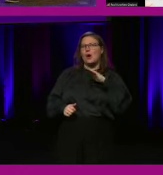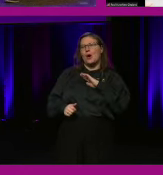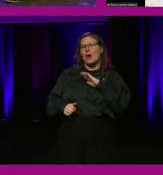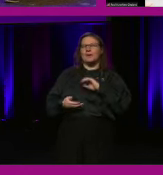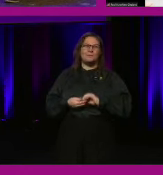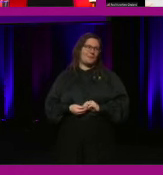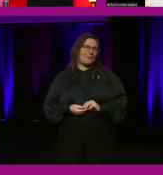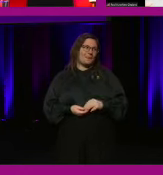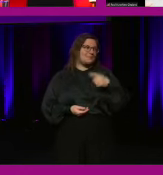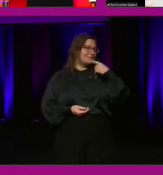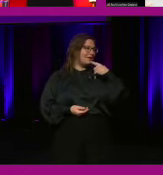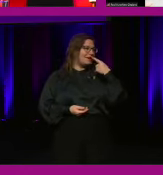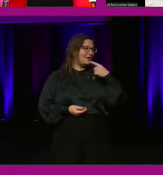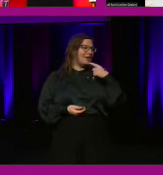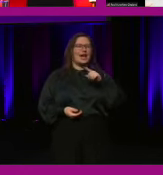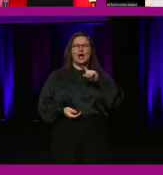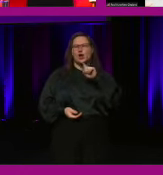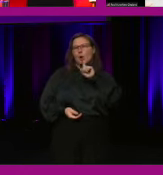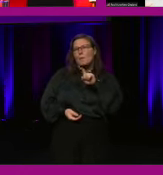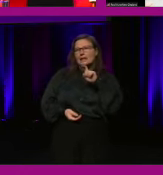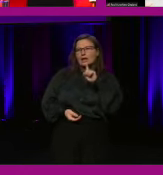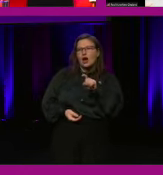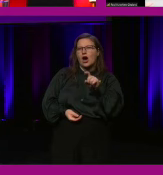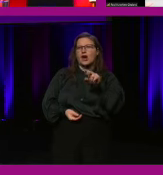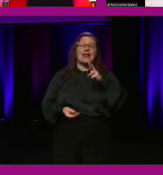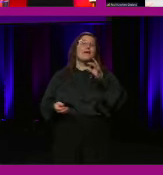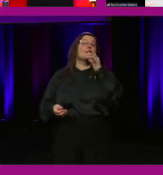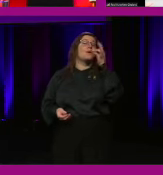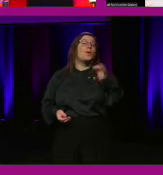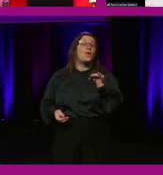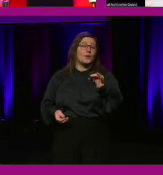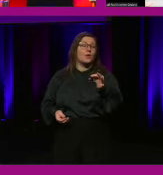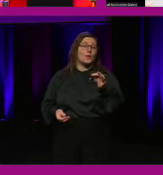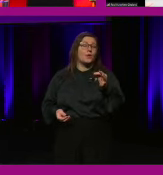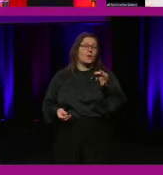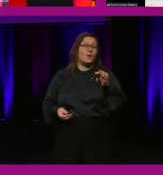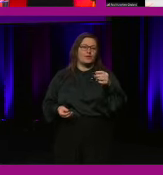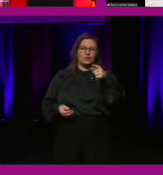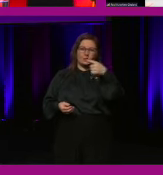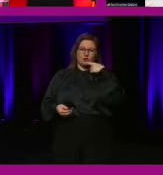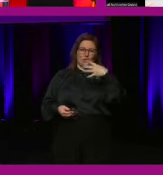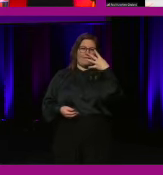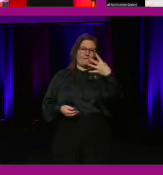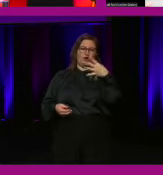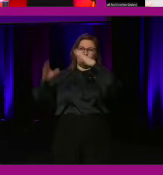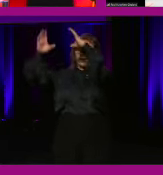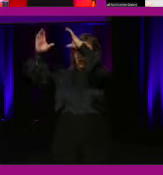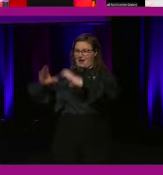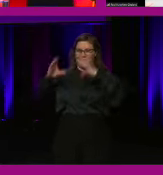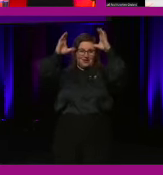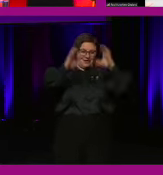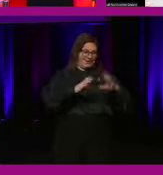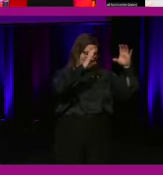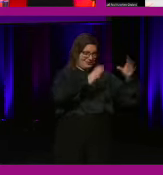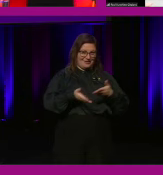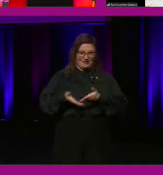say, just like comments or questions on your 4 themes as you